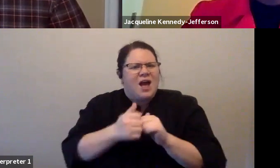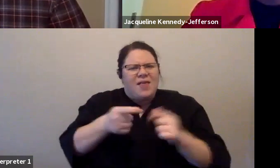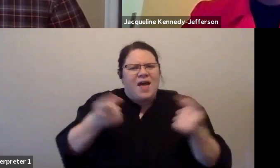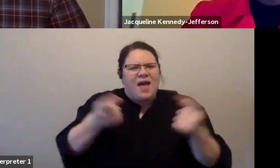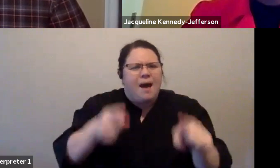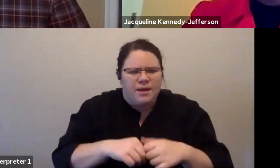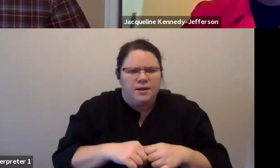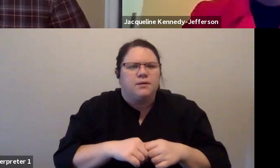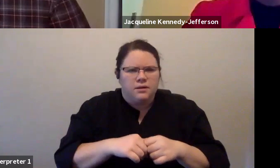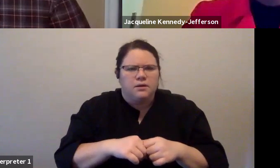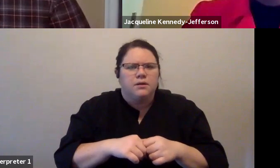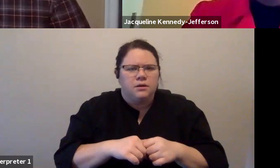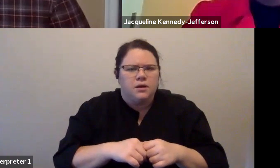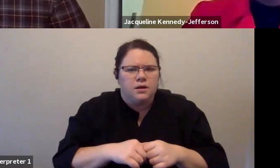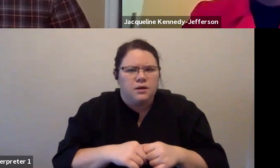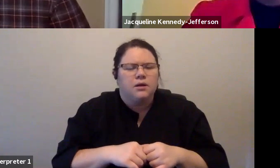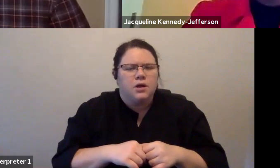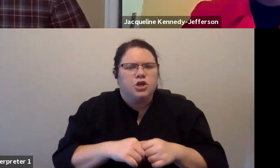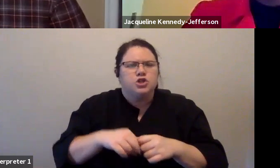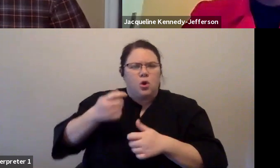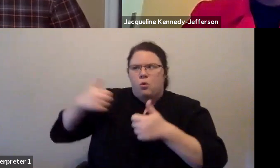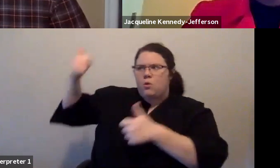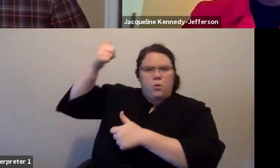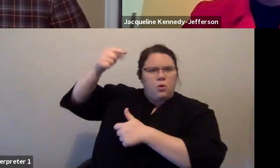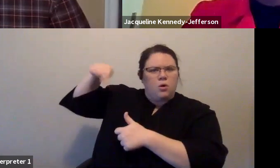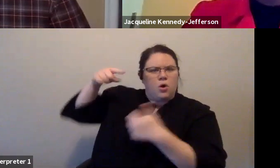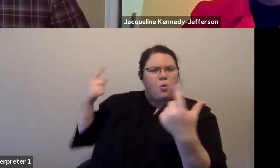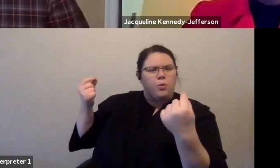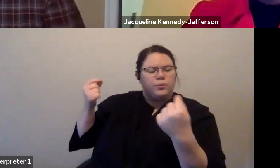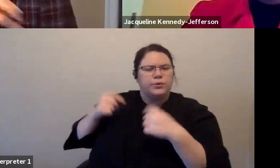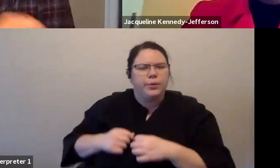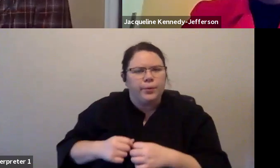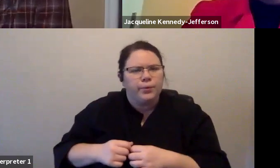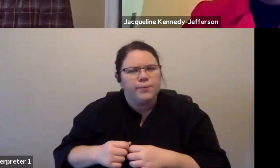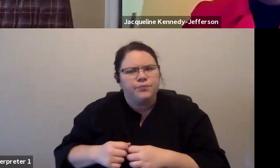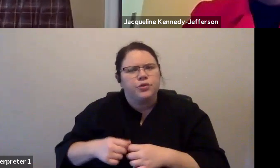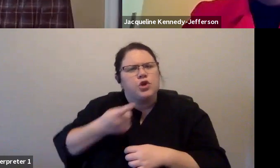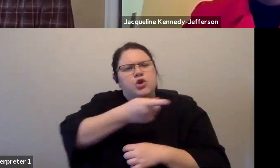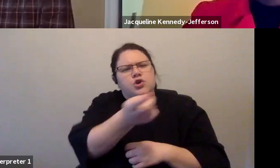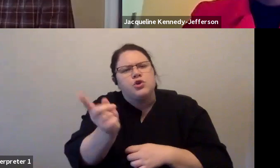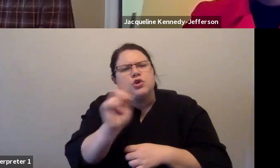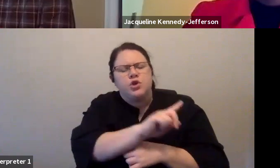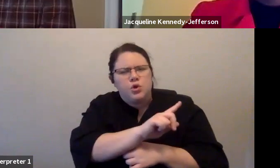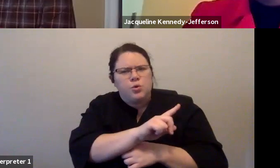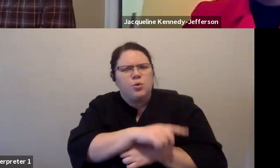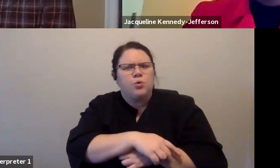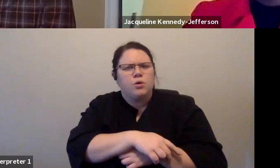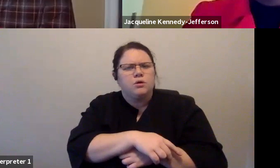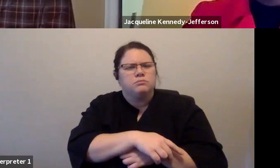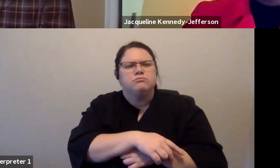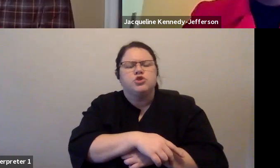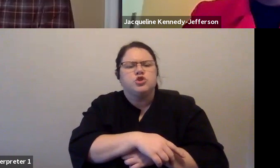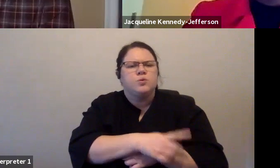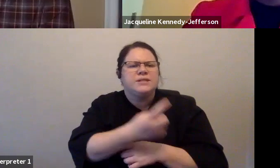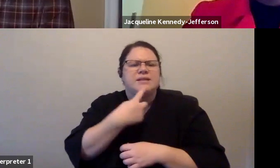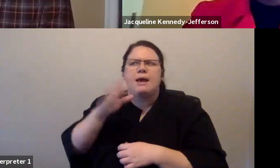nationwide. What do they do? How do you, what would you tell someone who's like